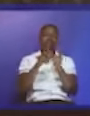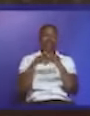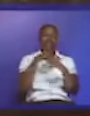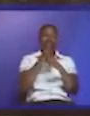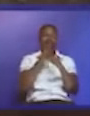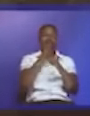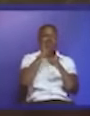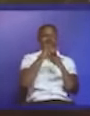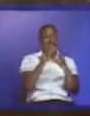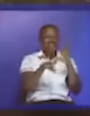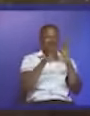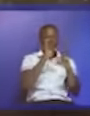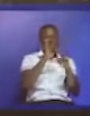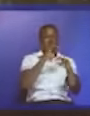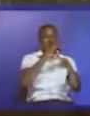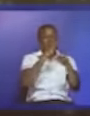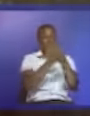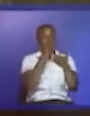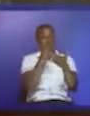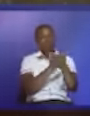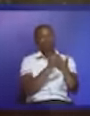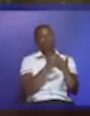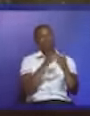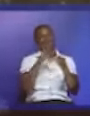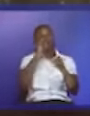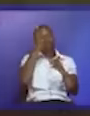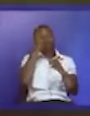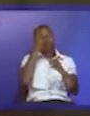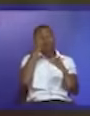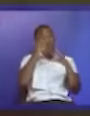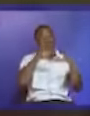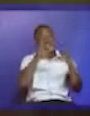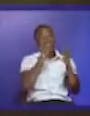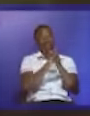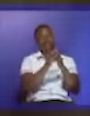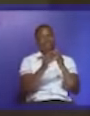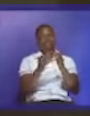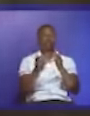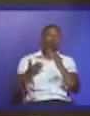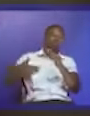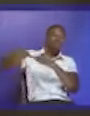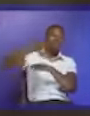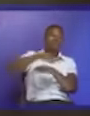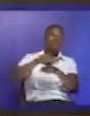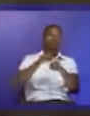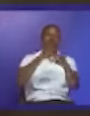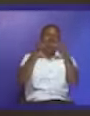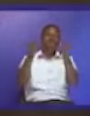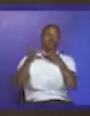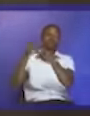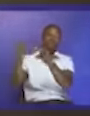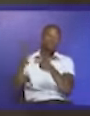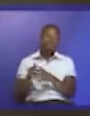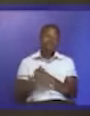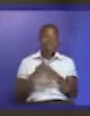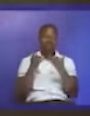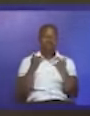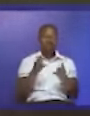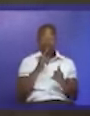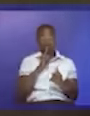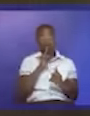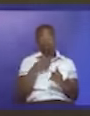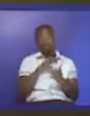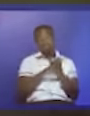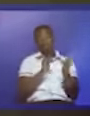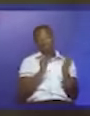spiritual, economic, political climate over territories. Let me tell you the truth. I believe